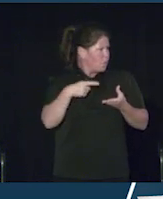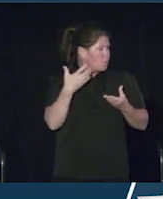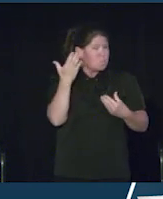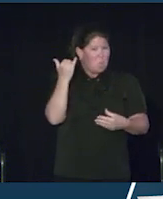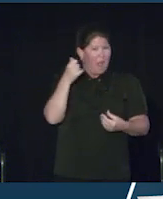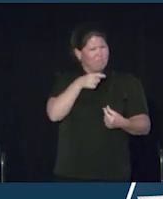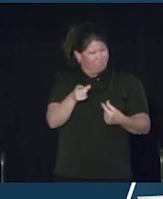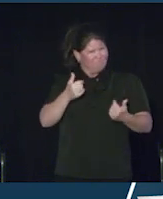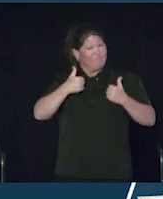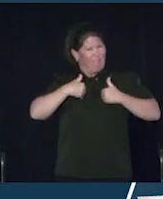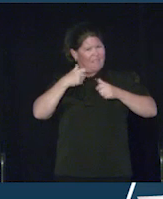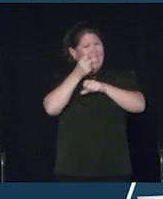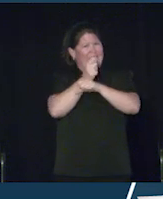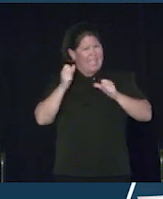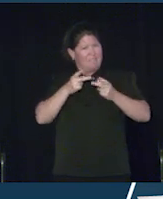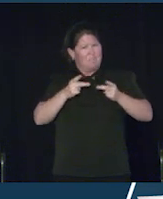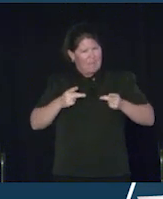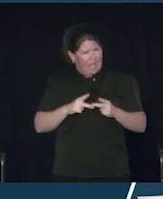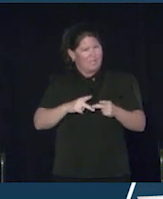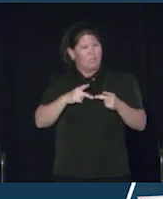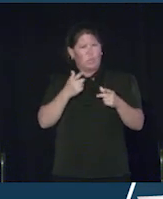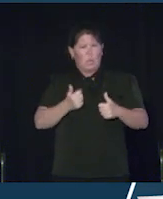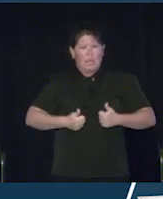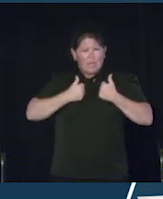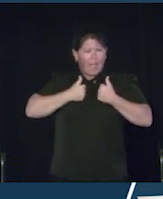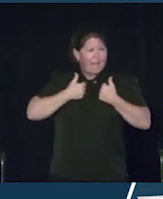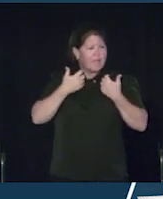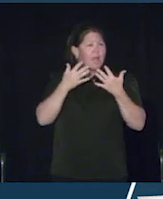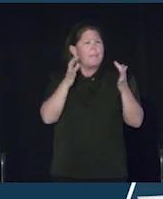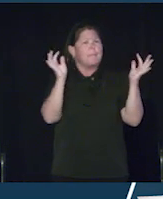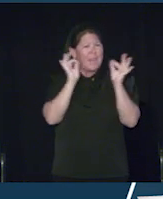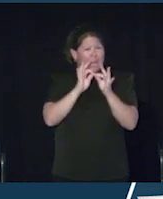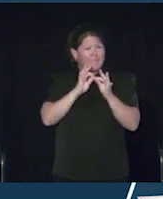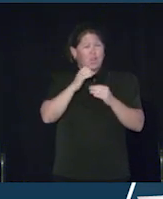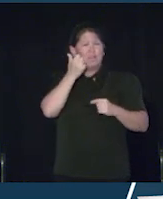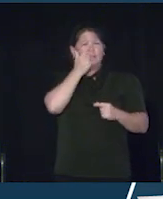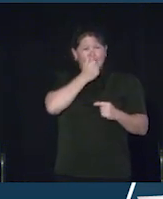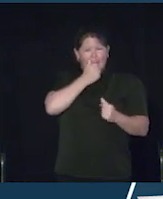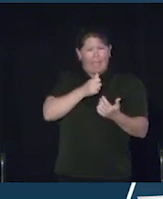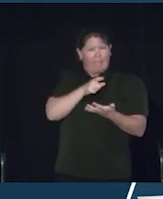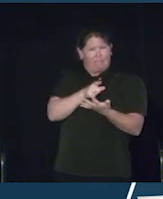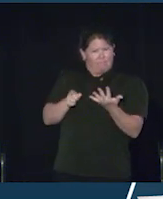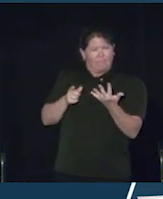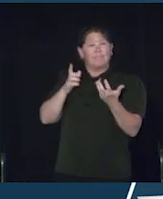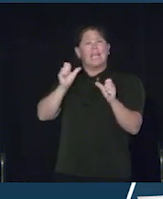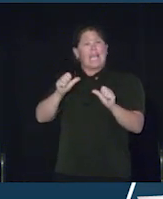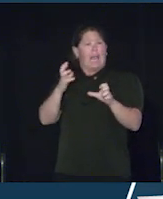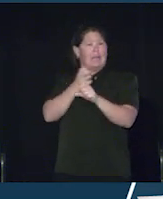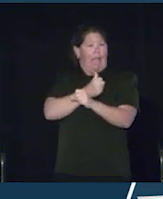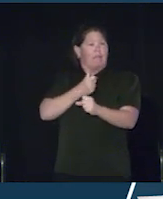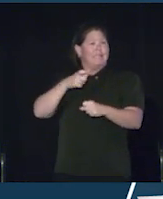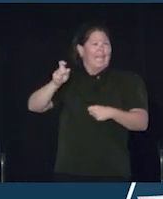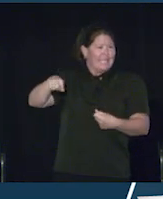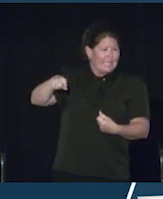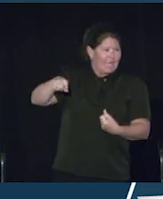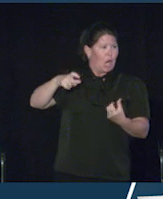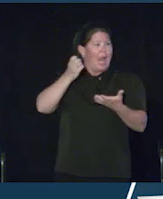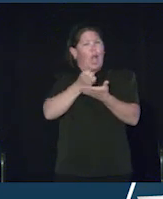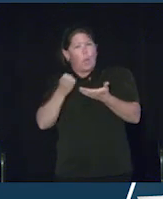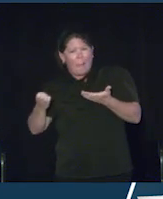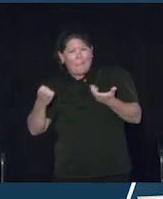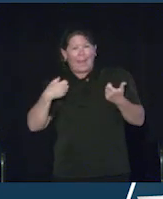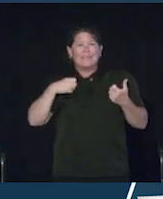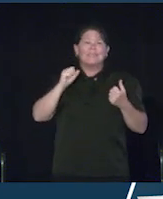to live, have meaningful day activity, receive any medically necessary equipment and supplies, and to